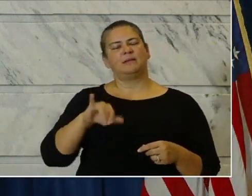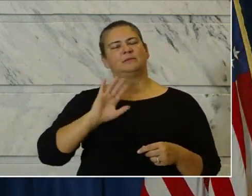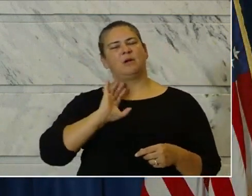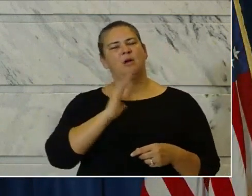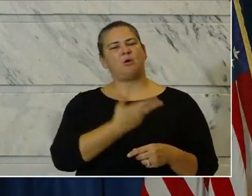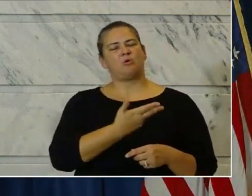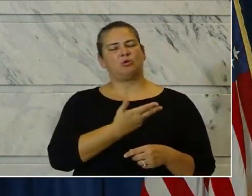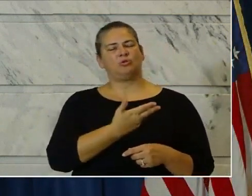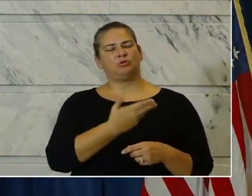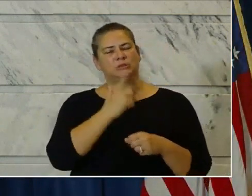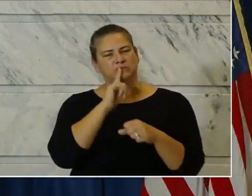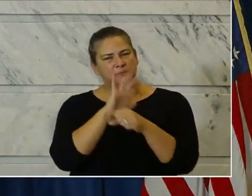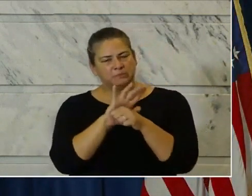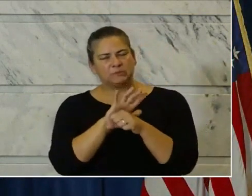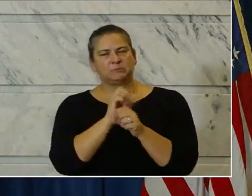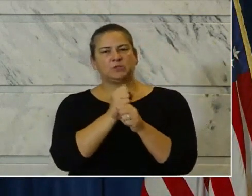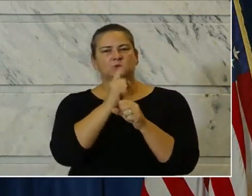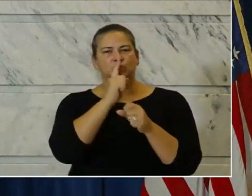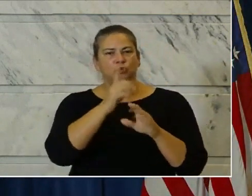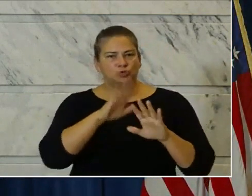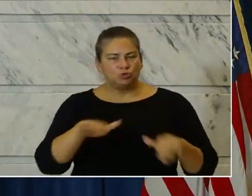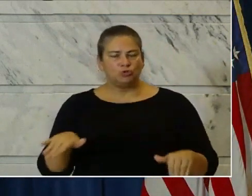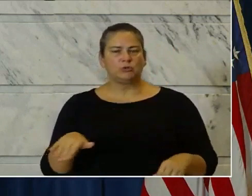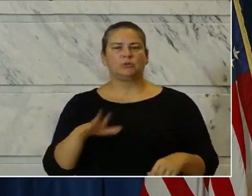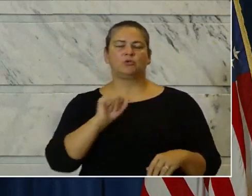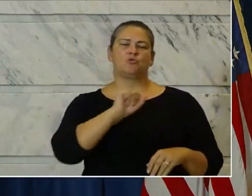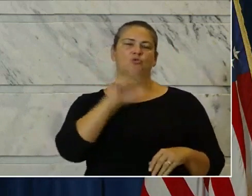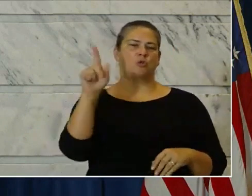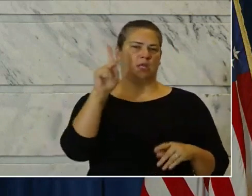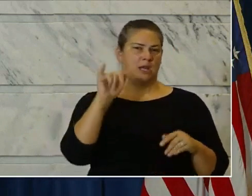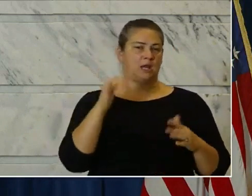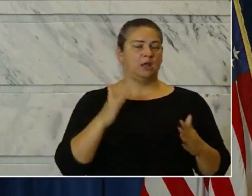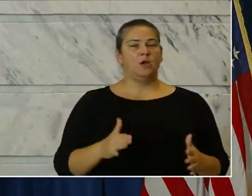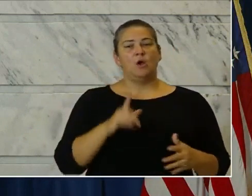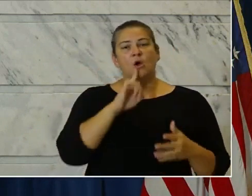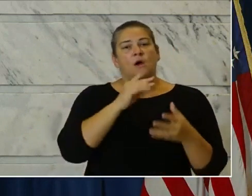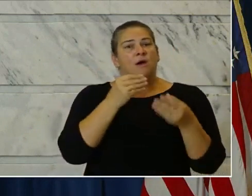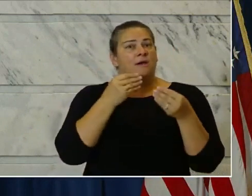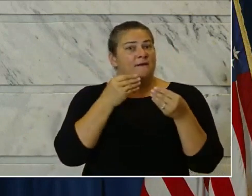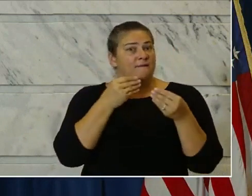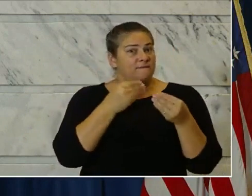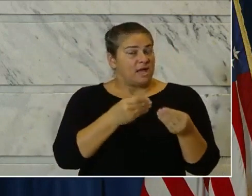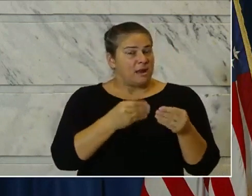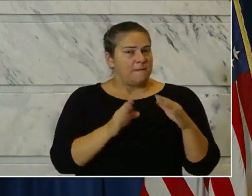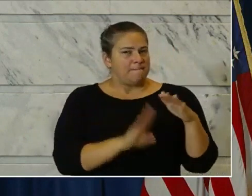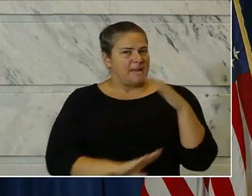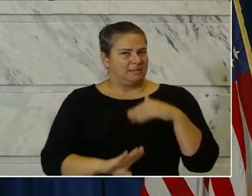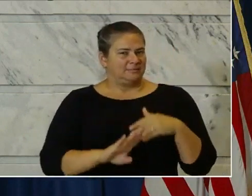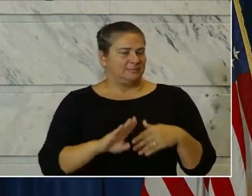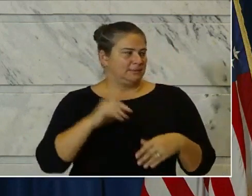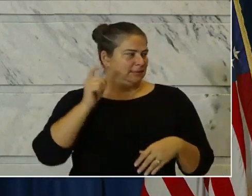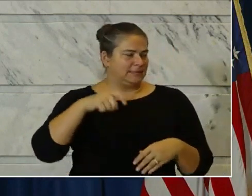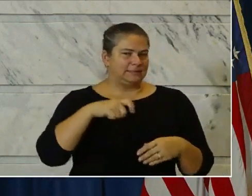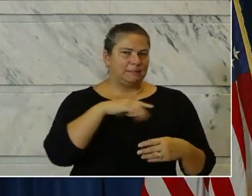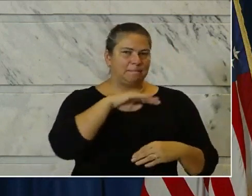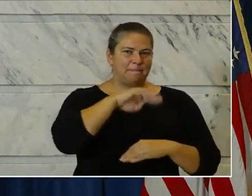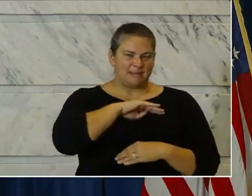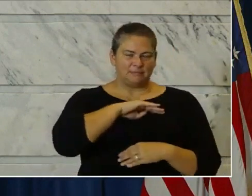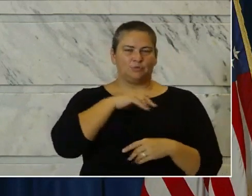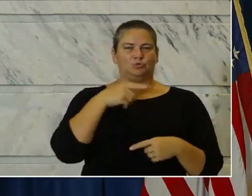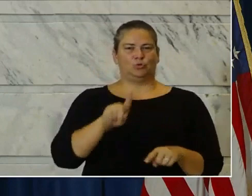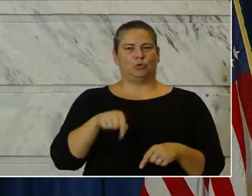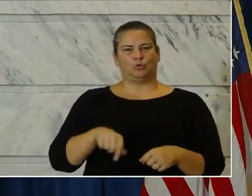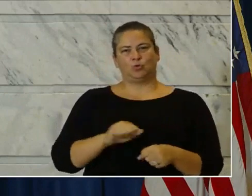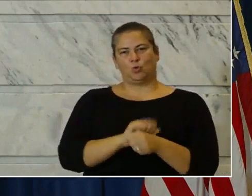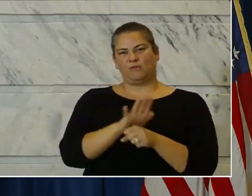to making sure that our children and all Kentuckians are fed, have their basic needs met during this